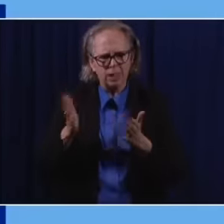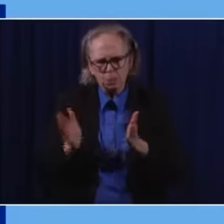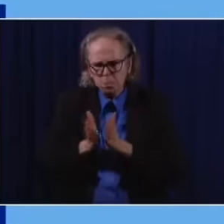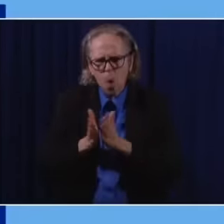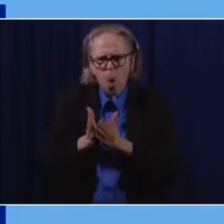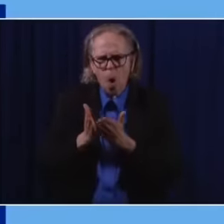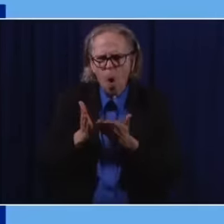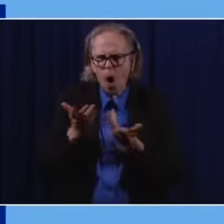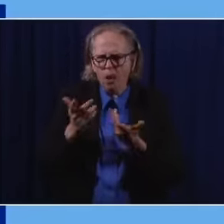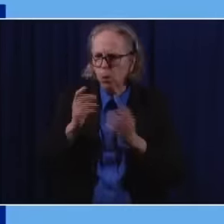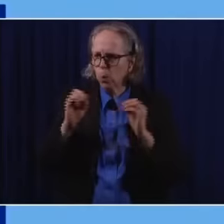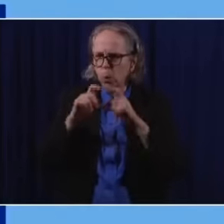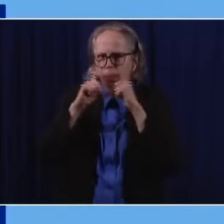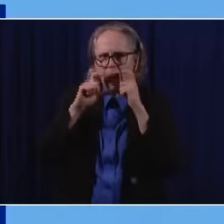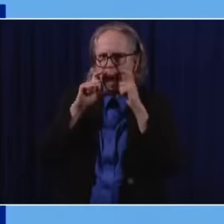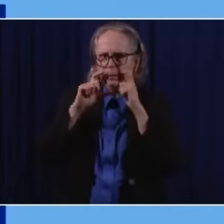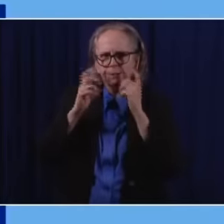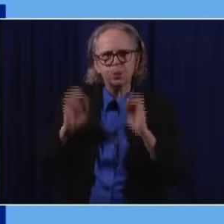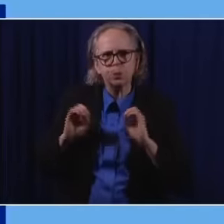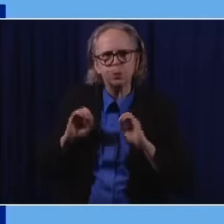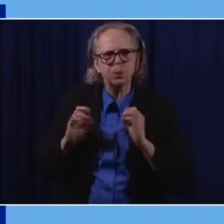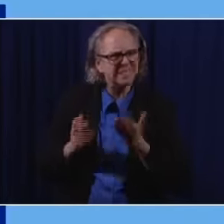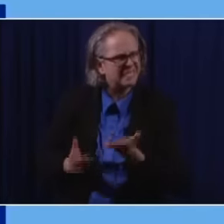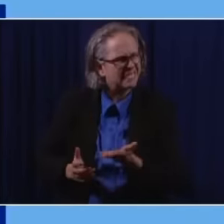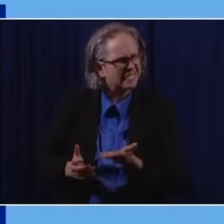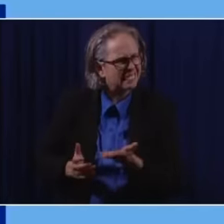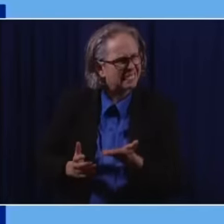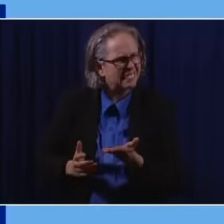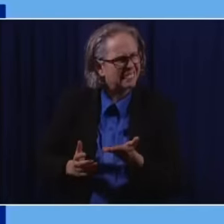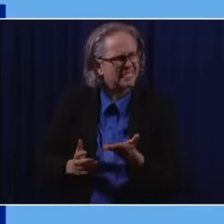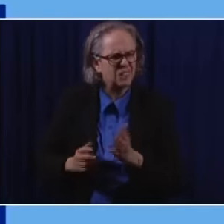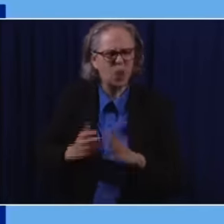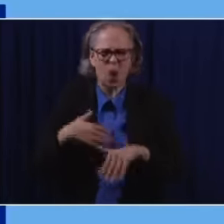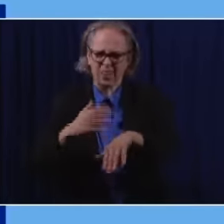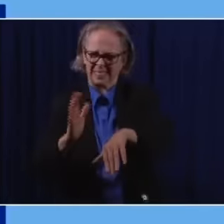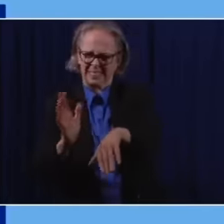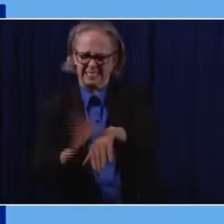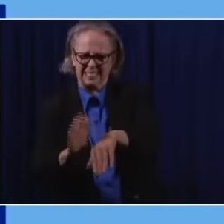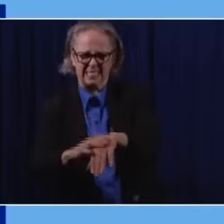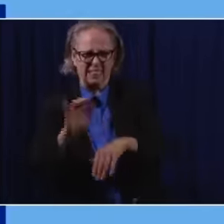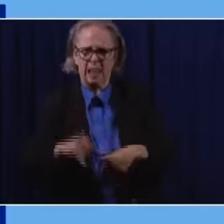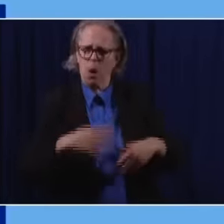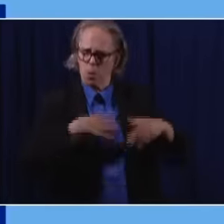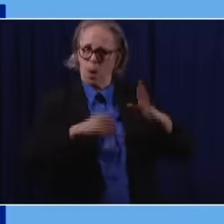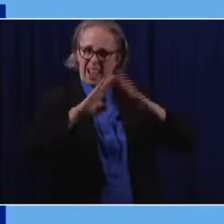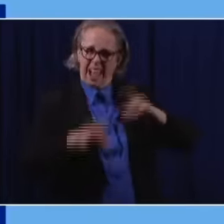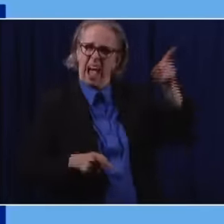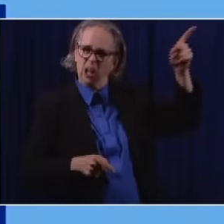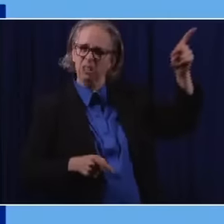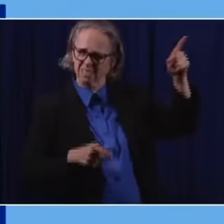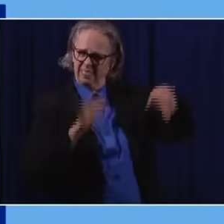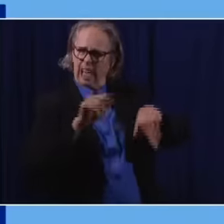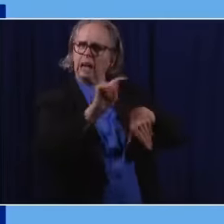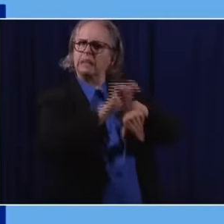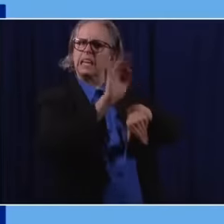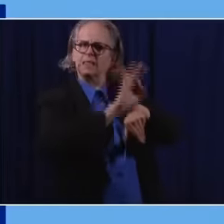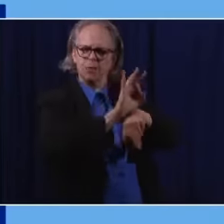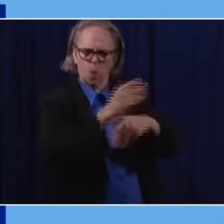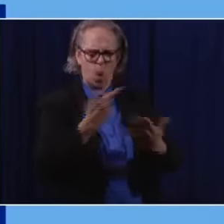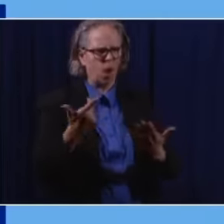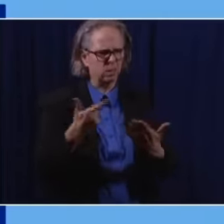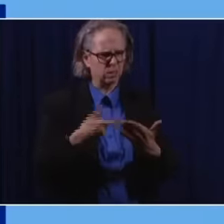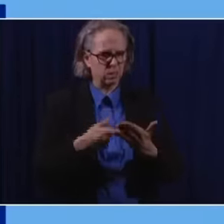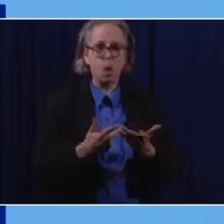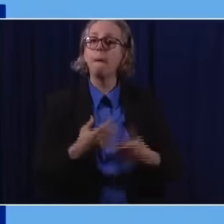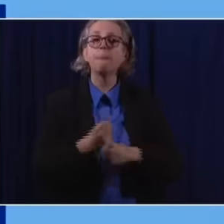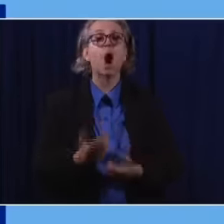The task force that sent us this, White House task force, recommended that Ohioans limit friend and family get-togethers to prevent situations where